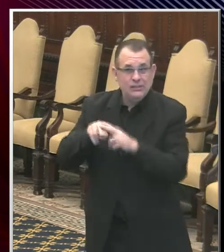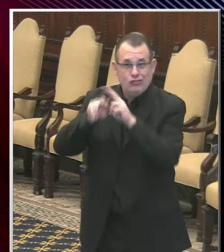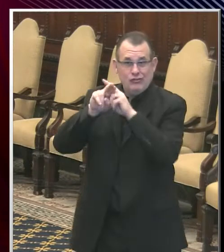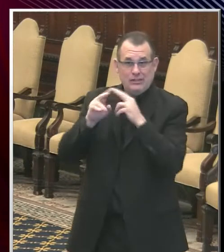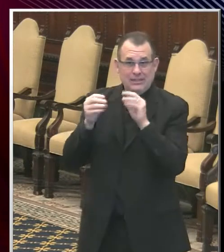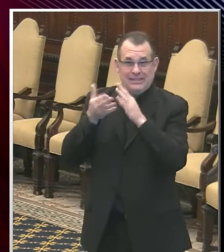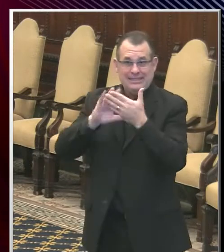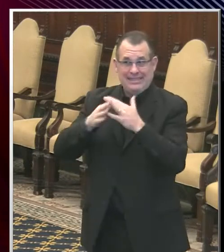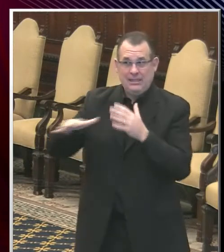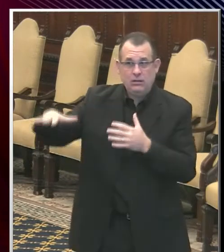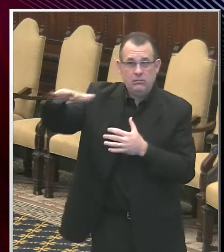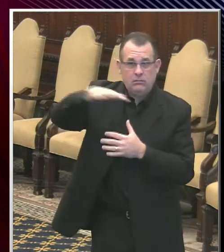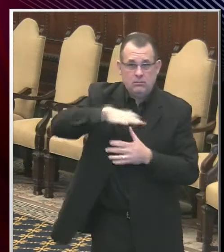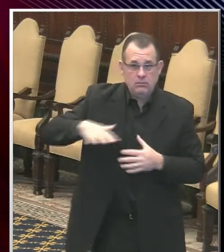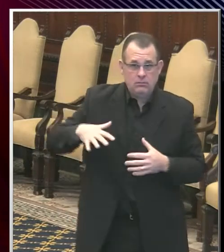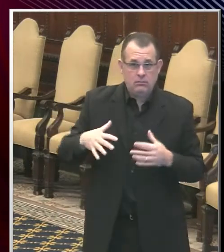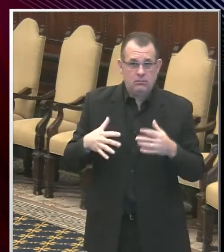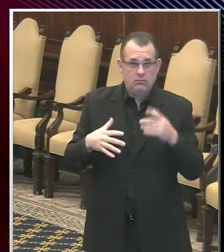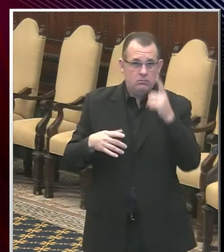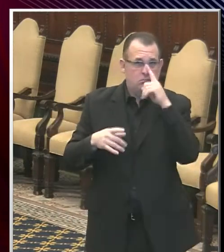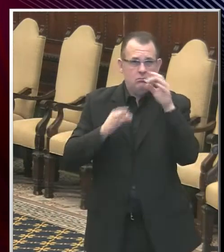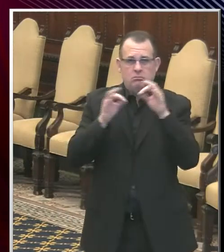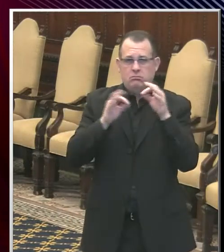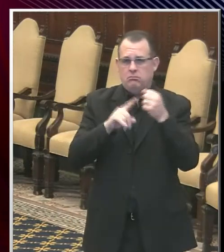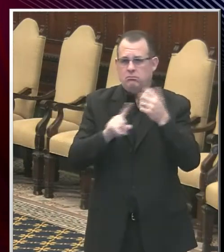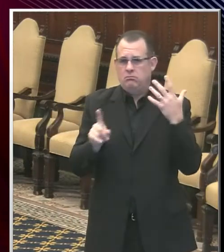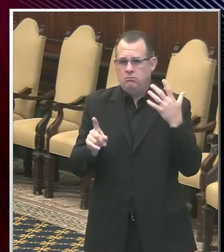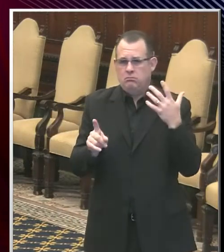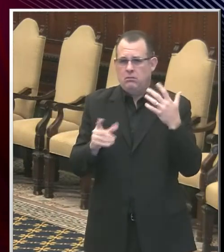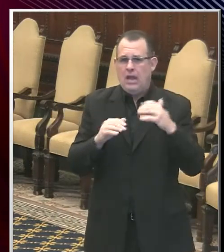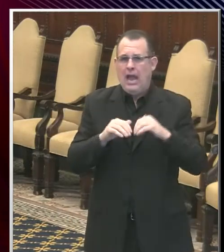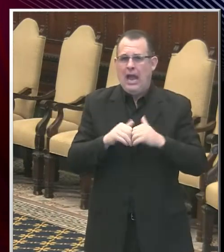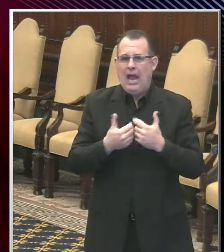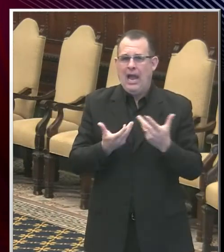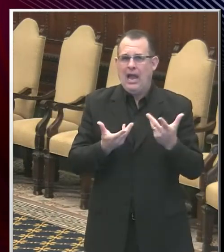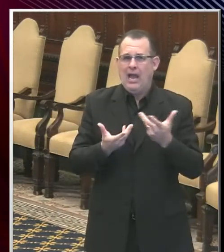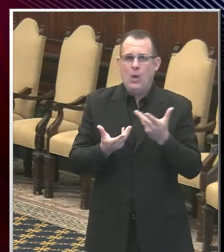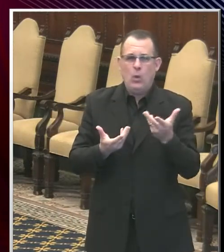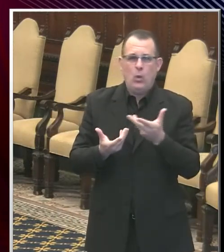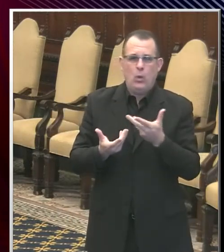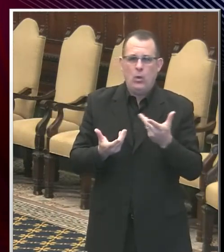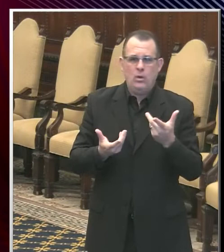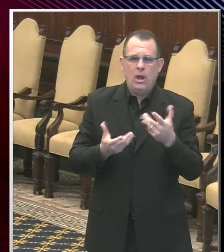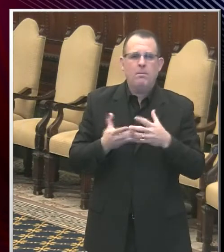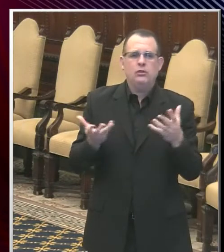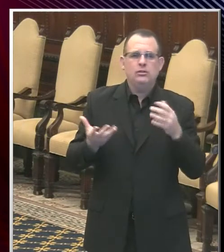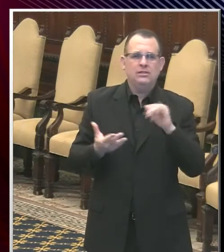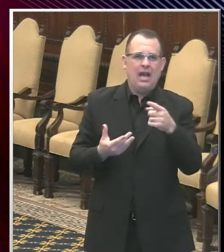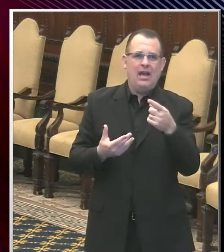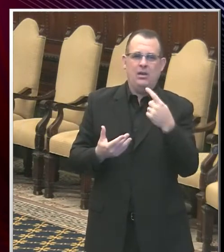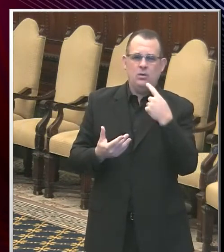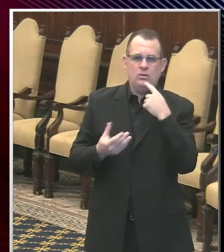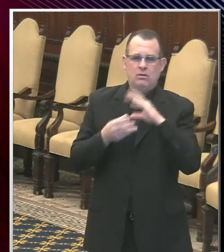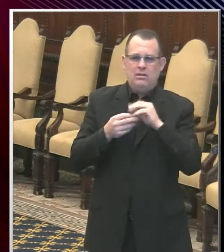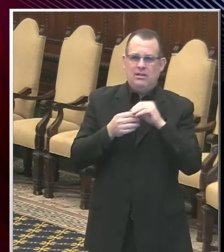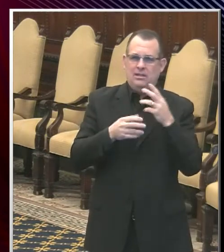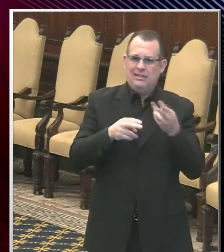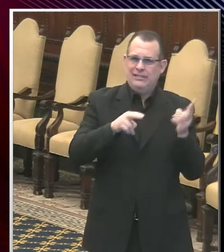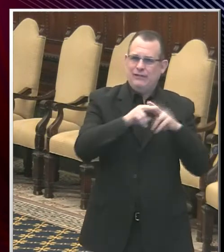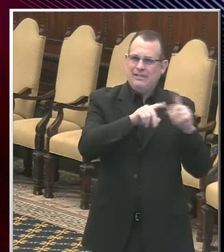city. Could you expand on that? How much of that do you think might be attributed to increased